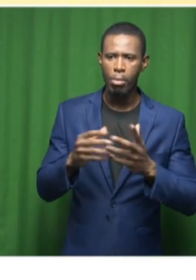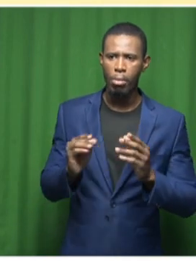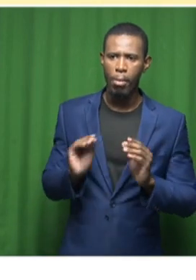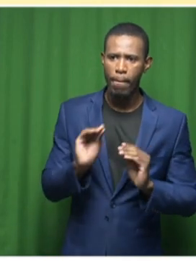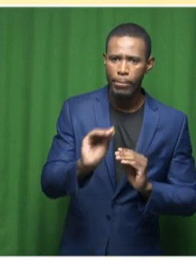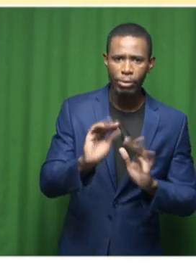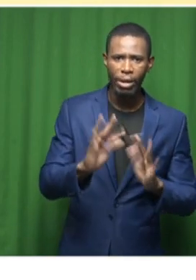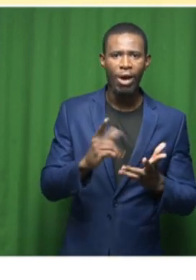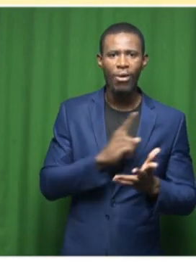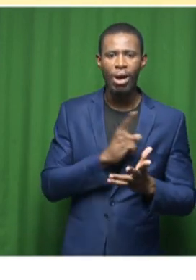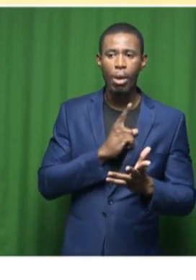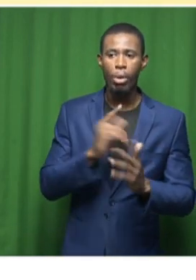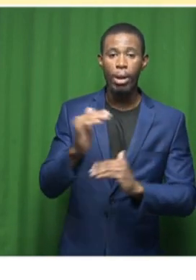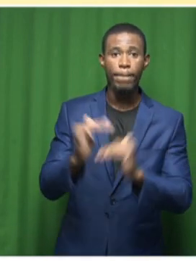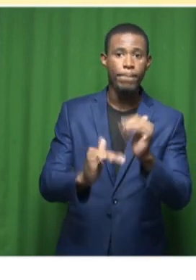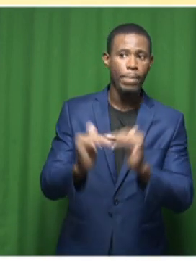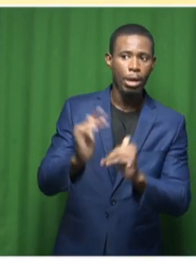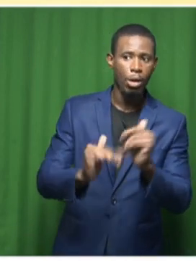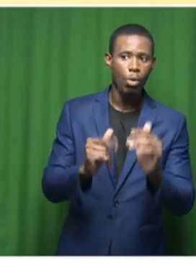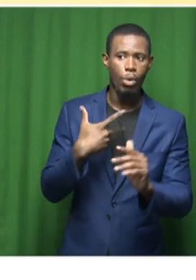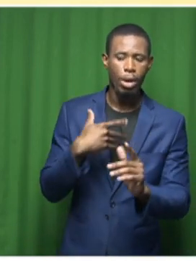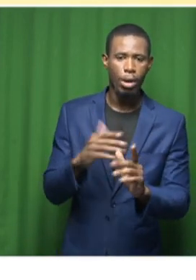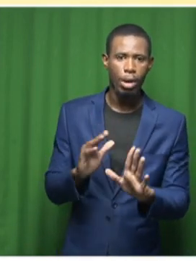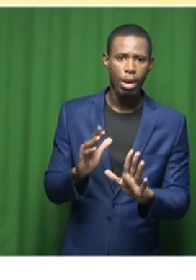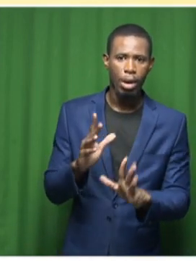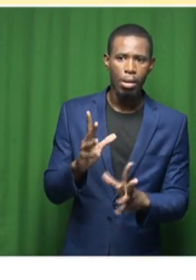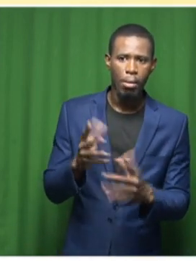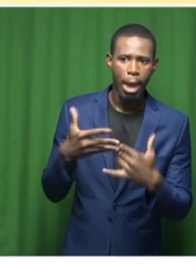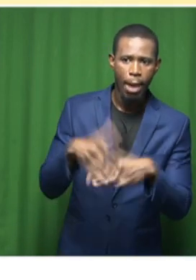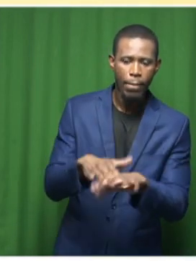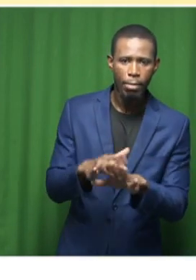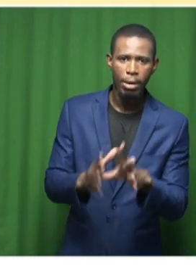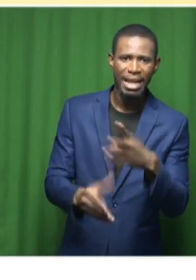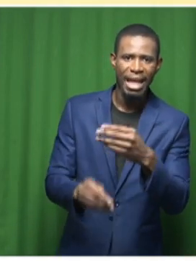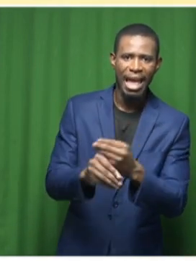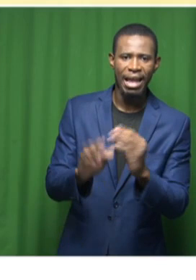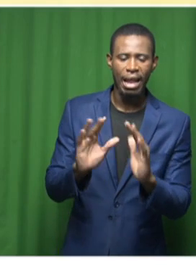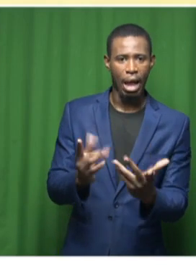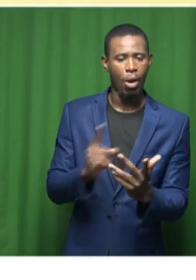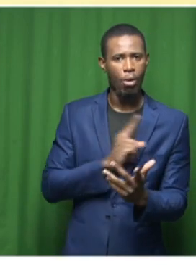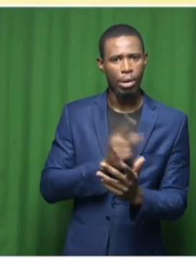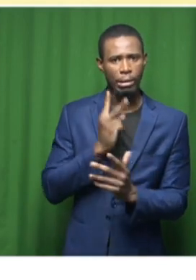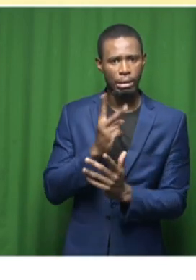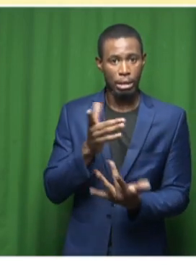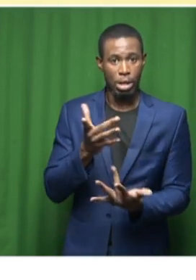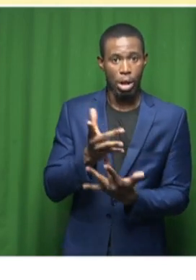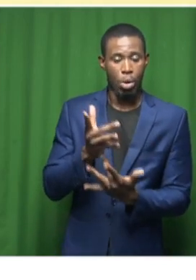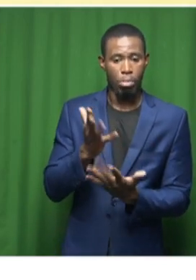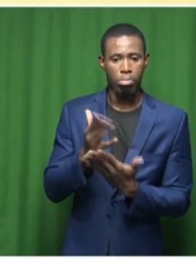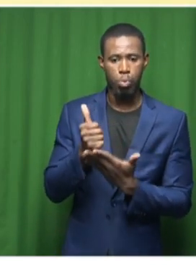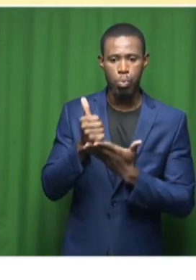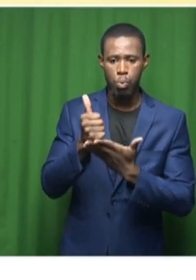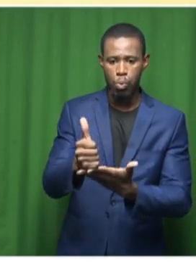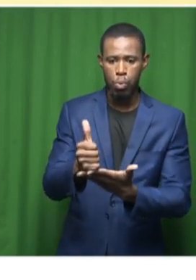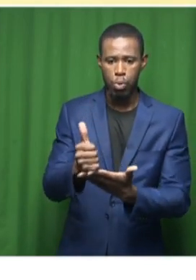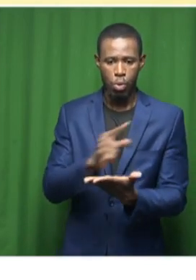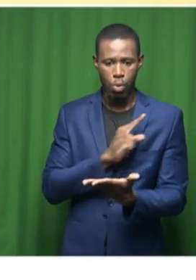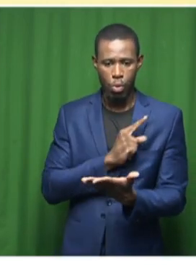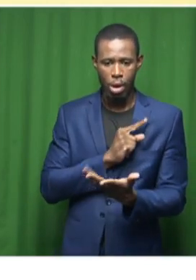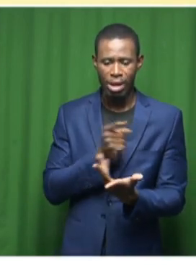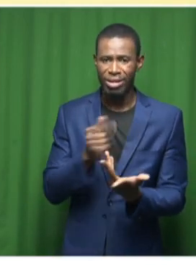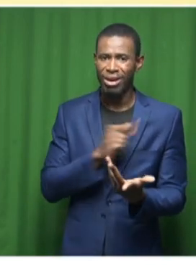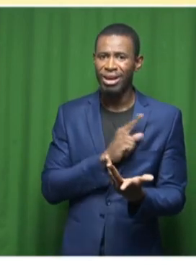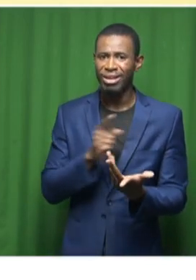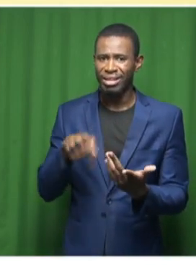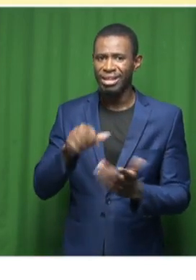into the built environment, especially within the housing sector, and see how the technology can assist in looking or addressing the backlog,